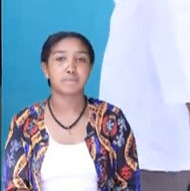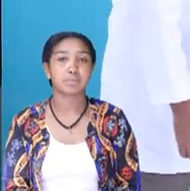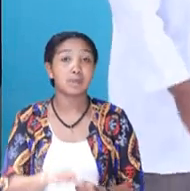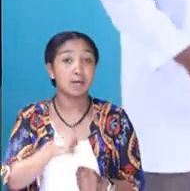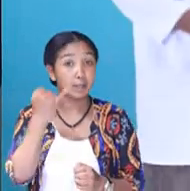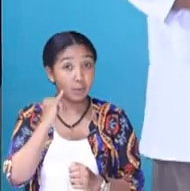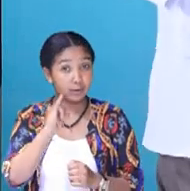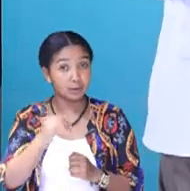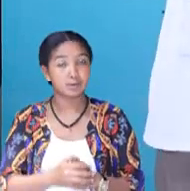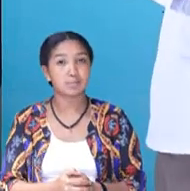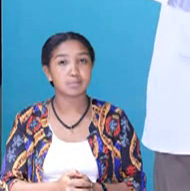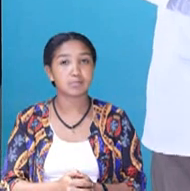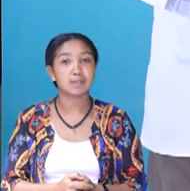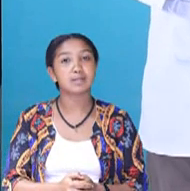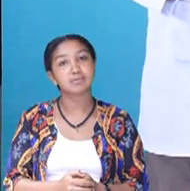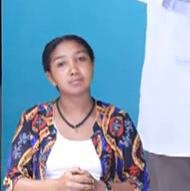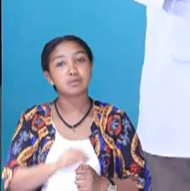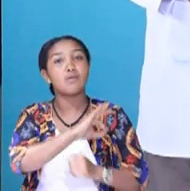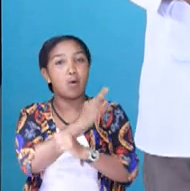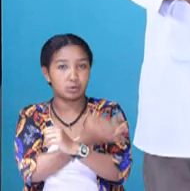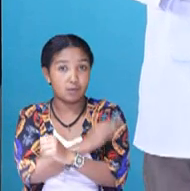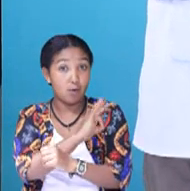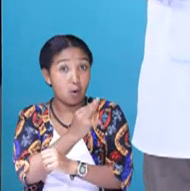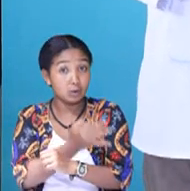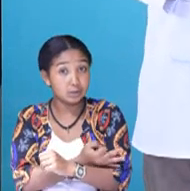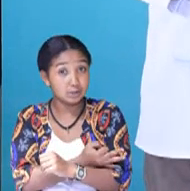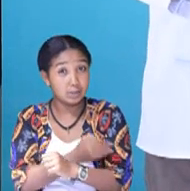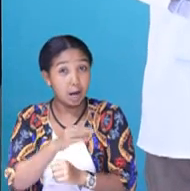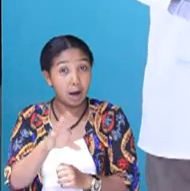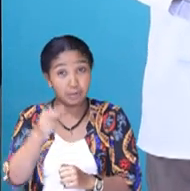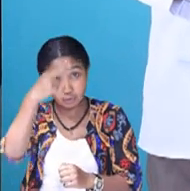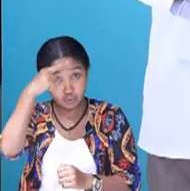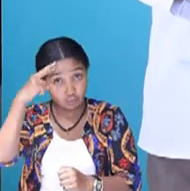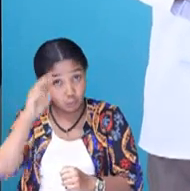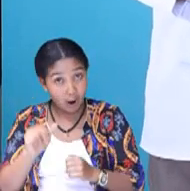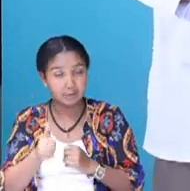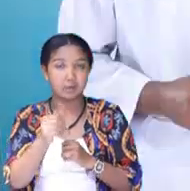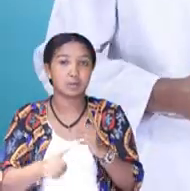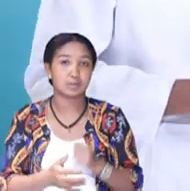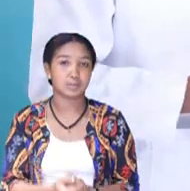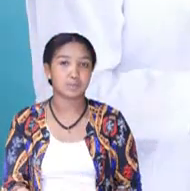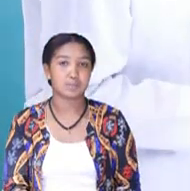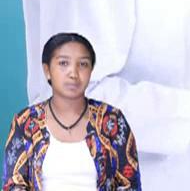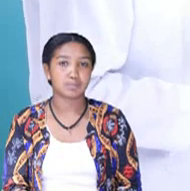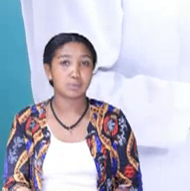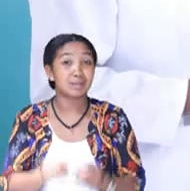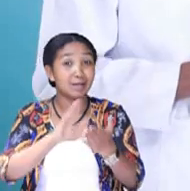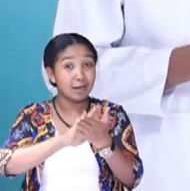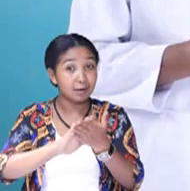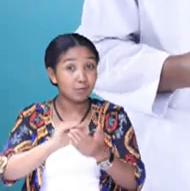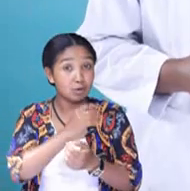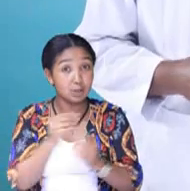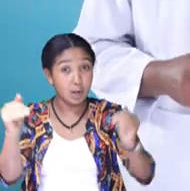And the other point is a force. Force appears due to acceleration. Actually, net